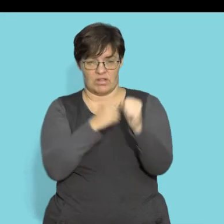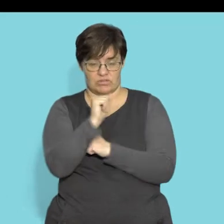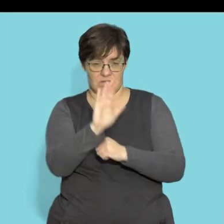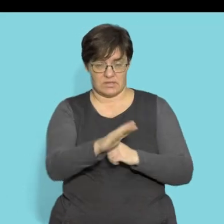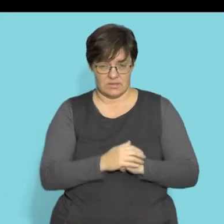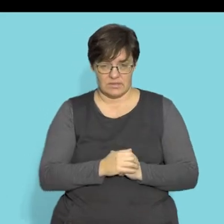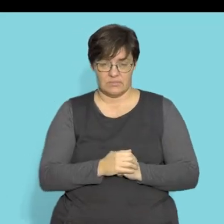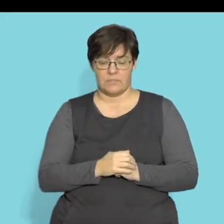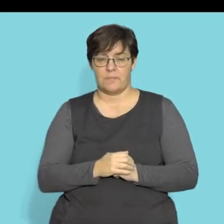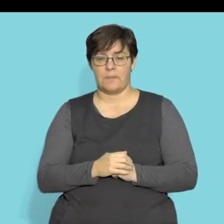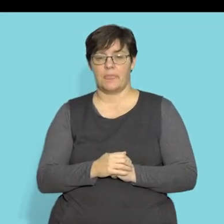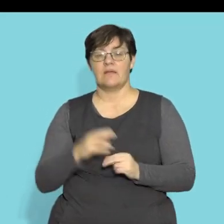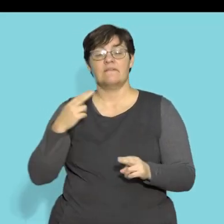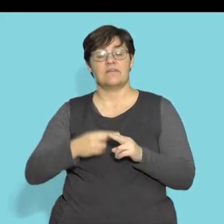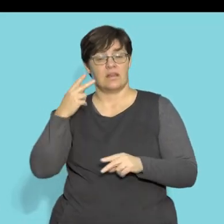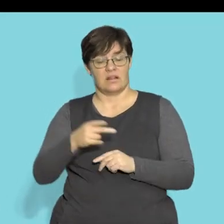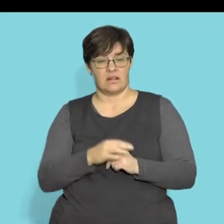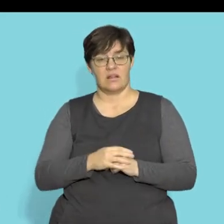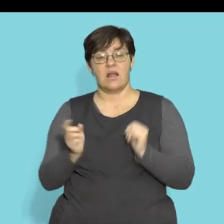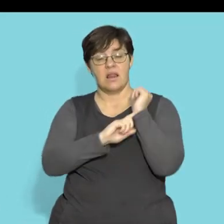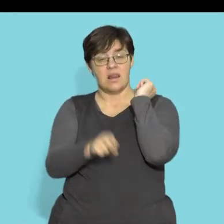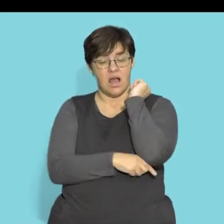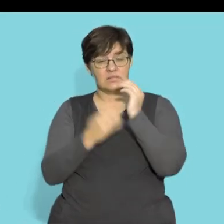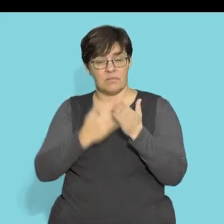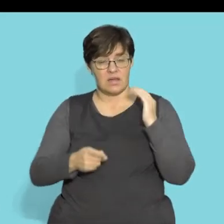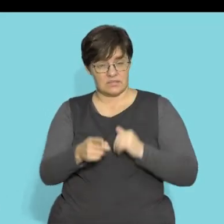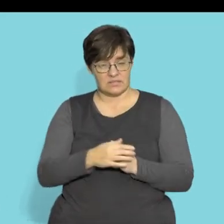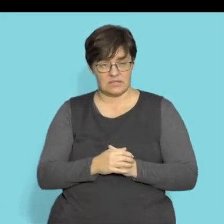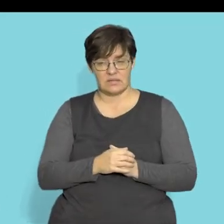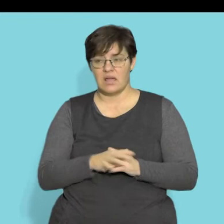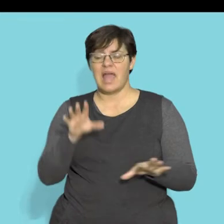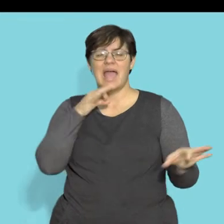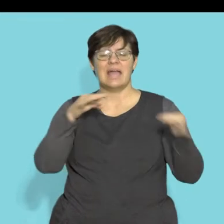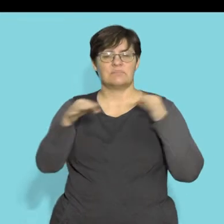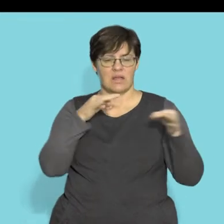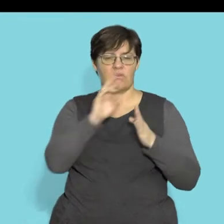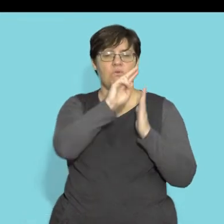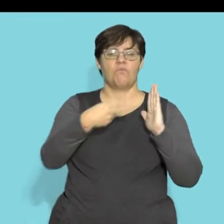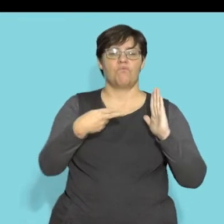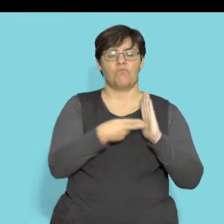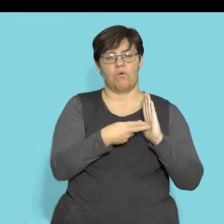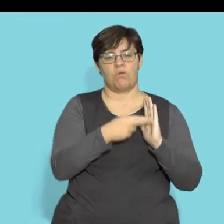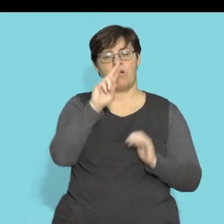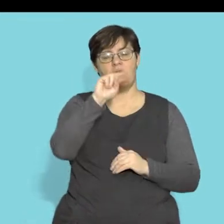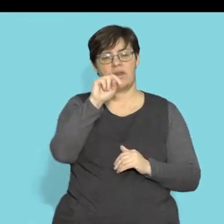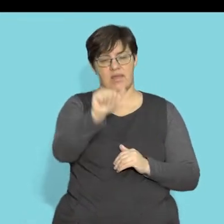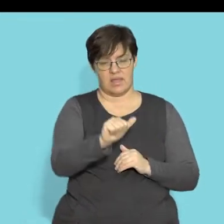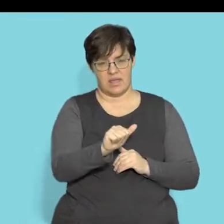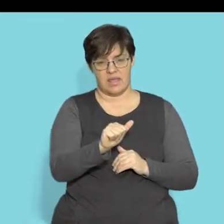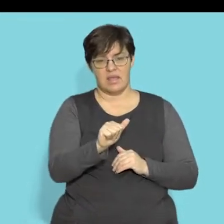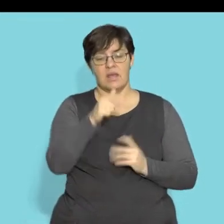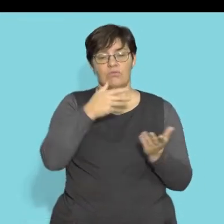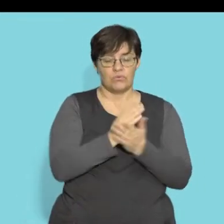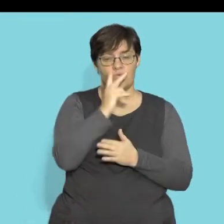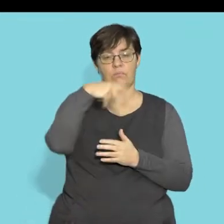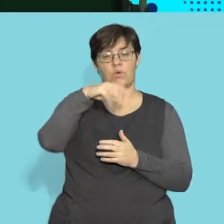structure. And finally, the latter part of the question is describe the role of these RNAs in